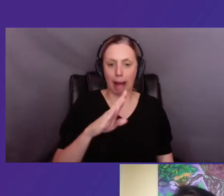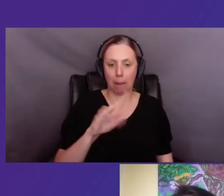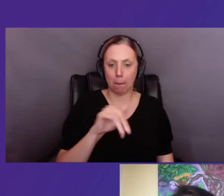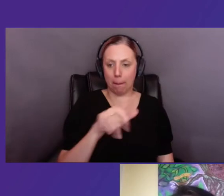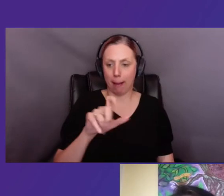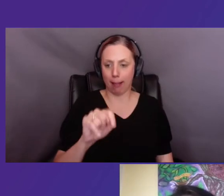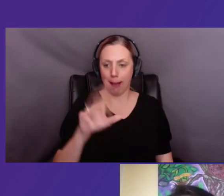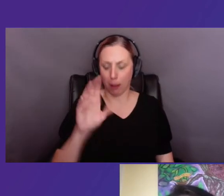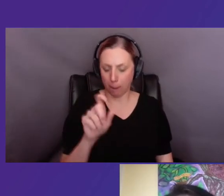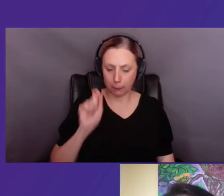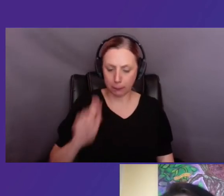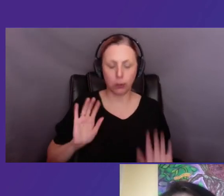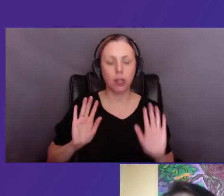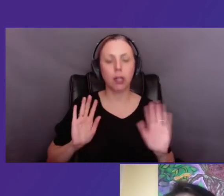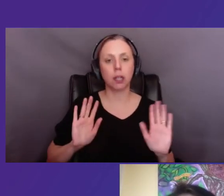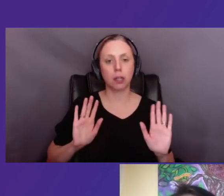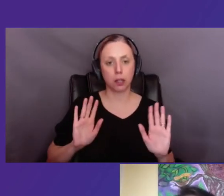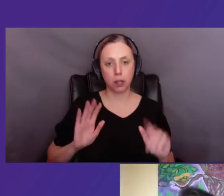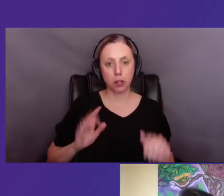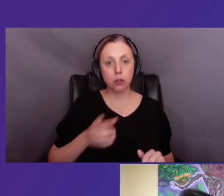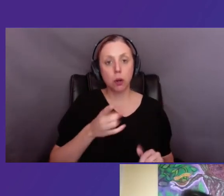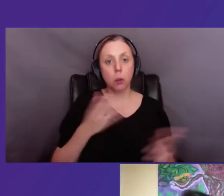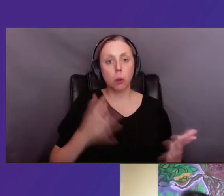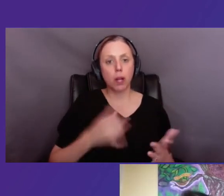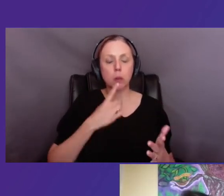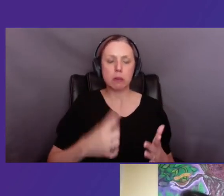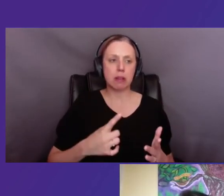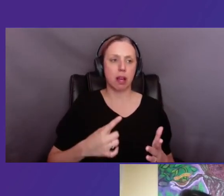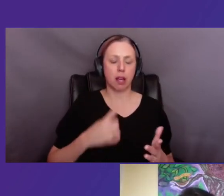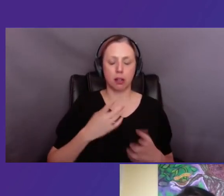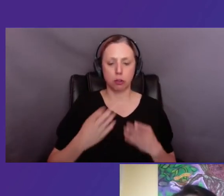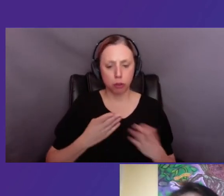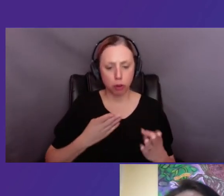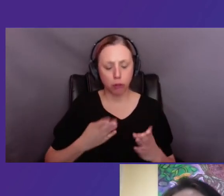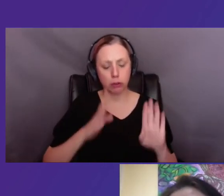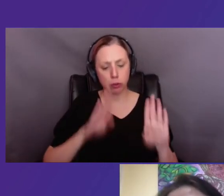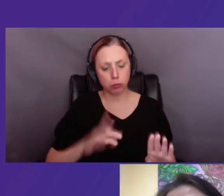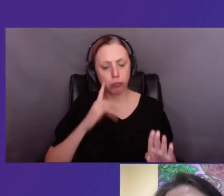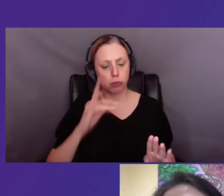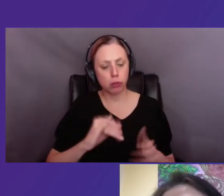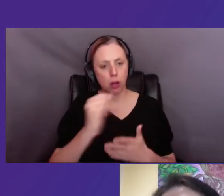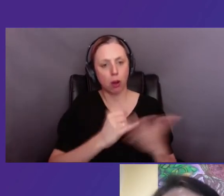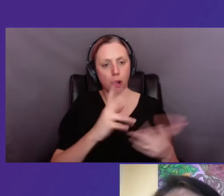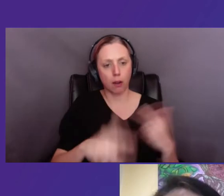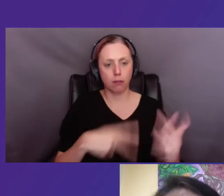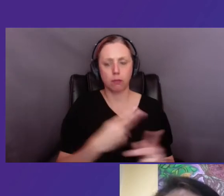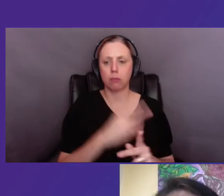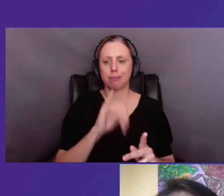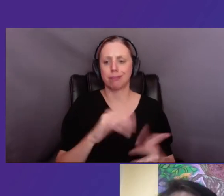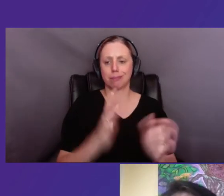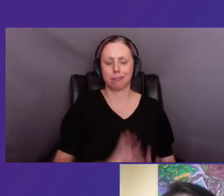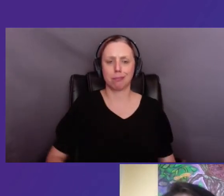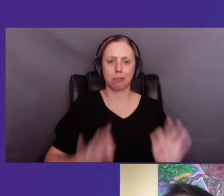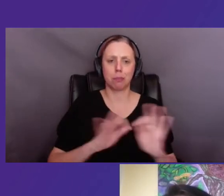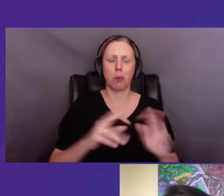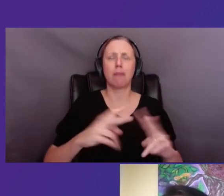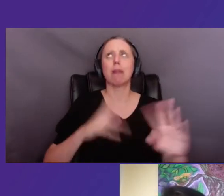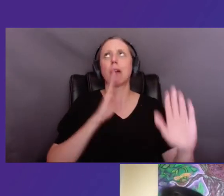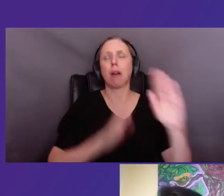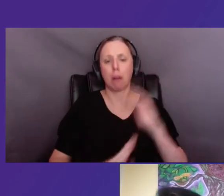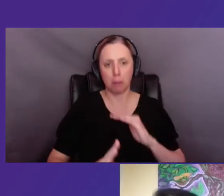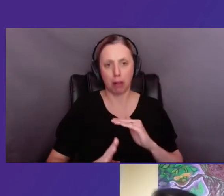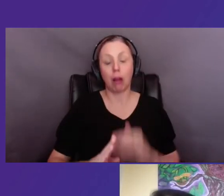saying about being in service of the art form is so important, and it is so so humbling. I love the fact